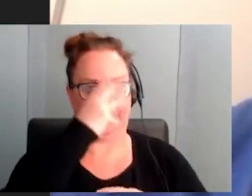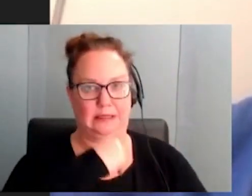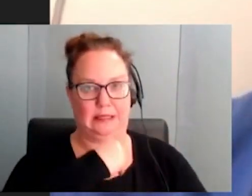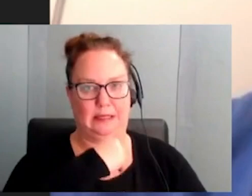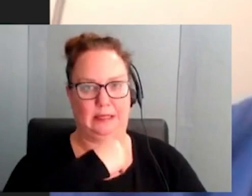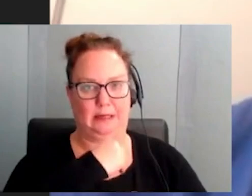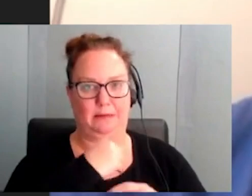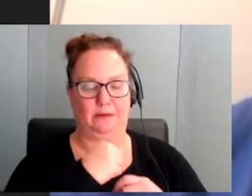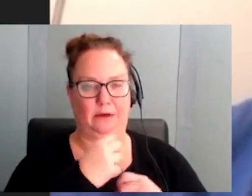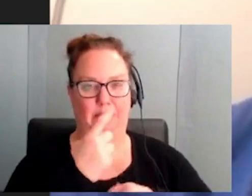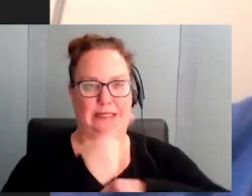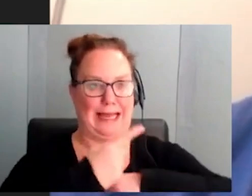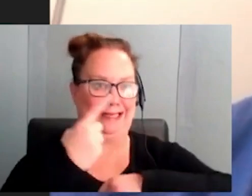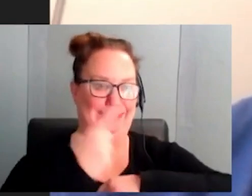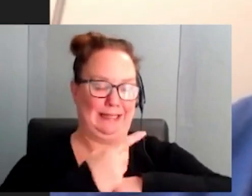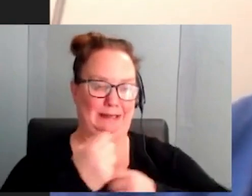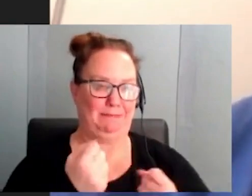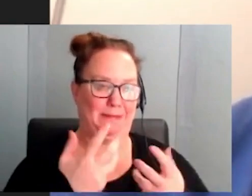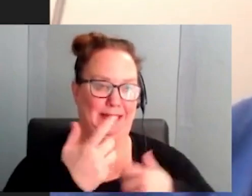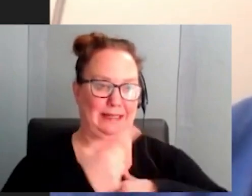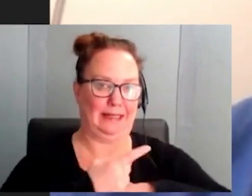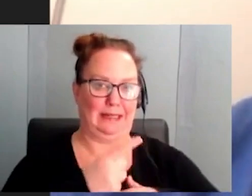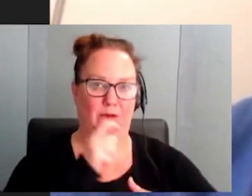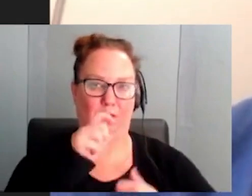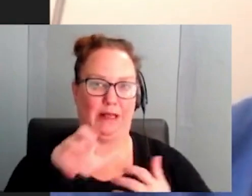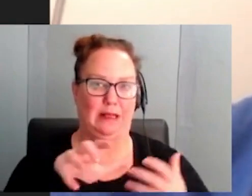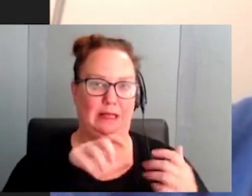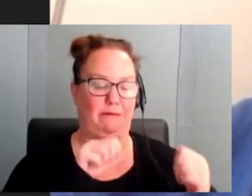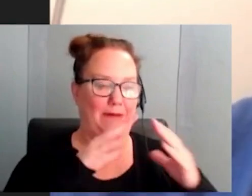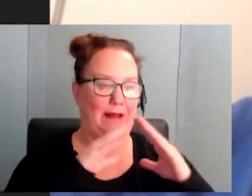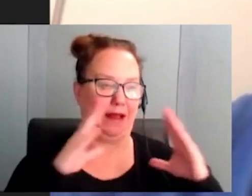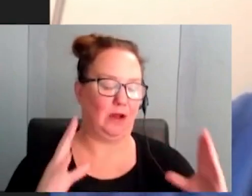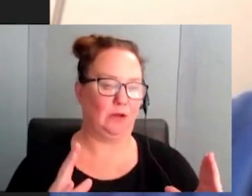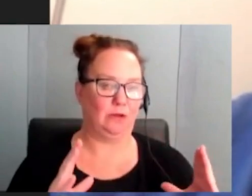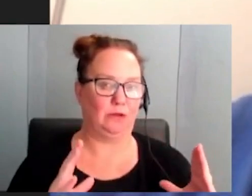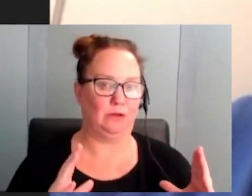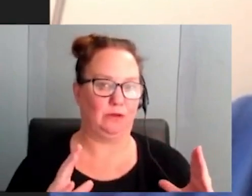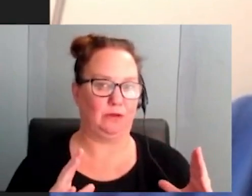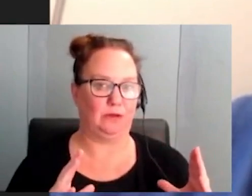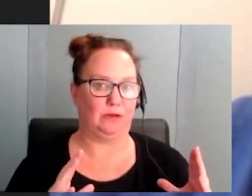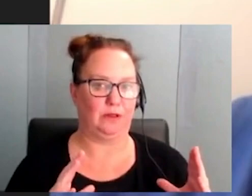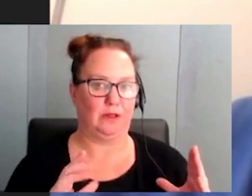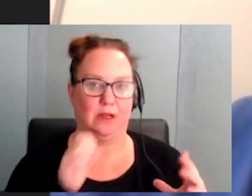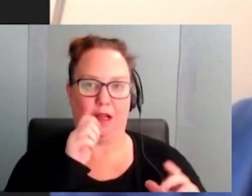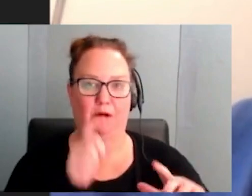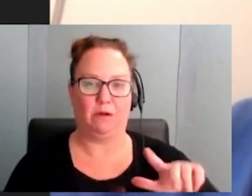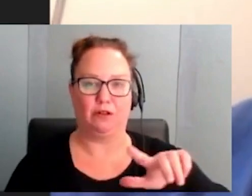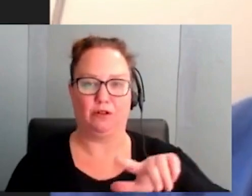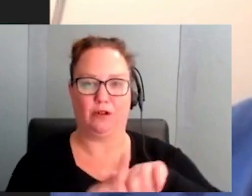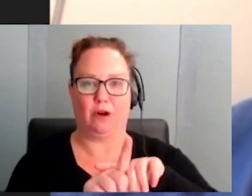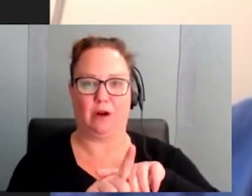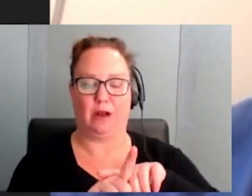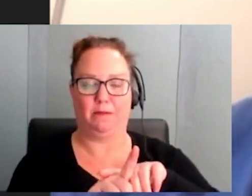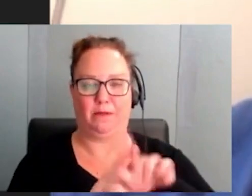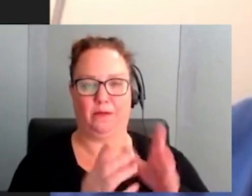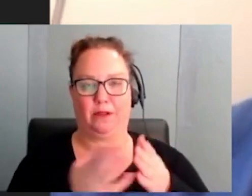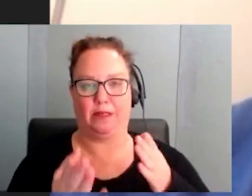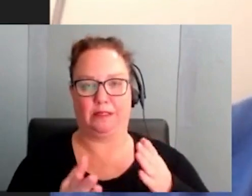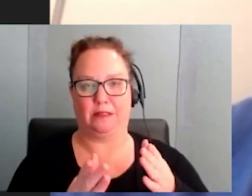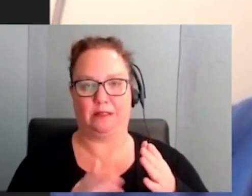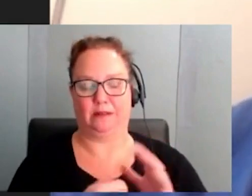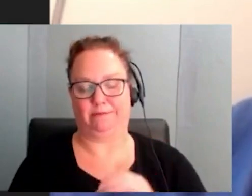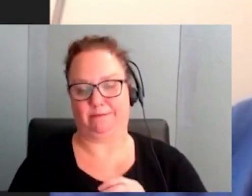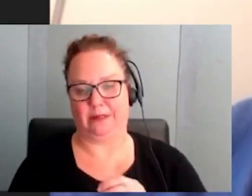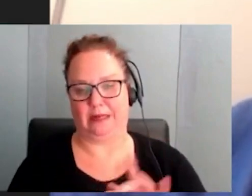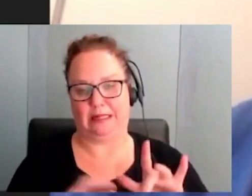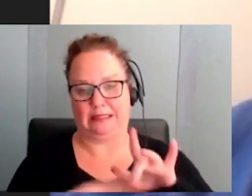for days, and just wouldn't leave my house. And I wouldn't show up for things I was supposed to show up to. I would